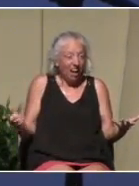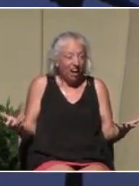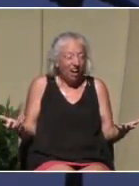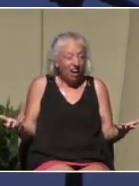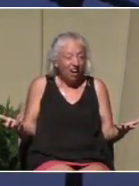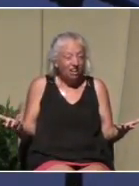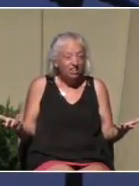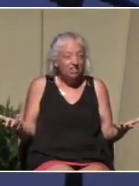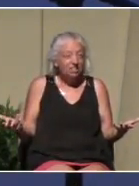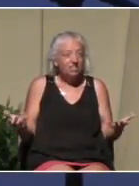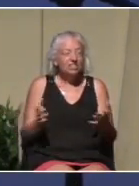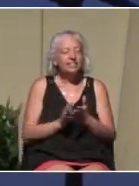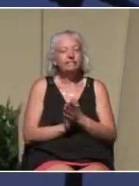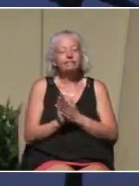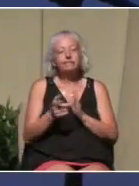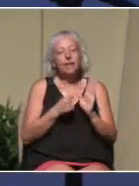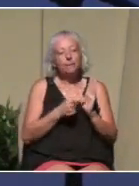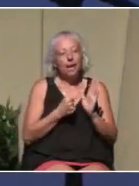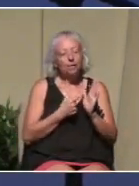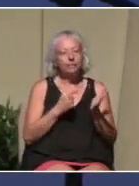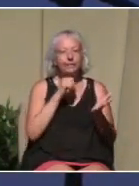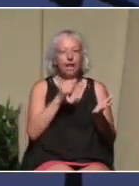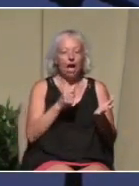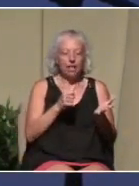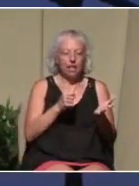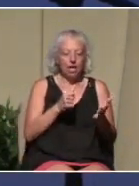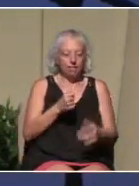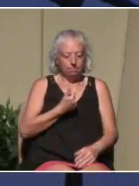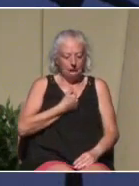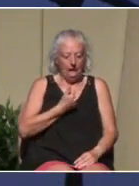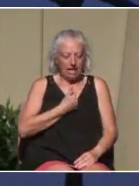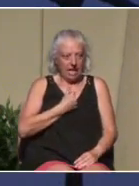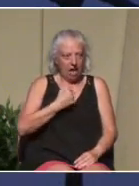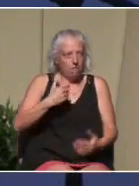And sometimes it's not that we've dug the hole, but we're in a hole.